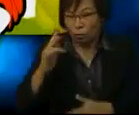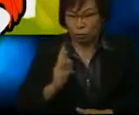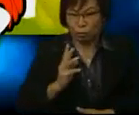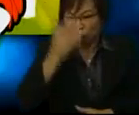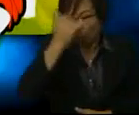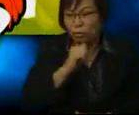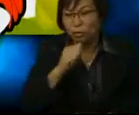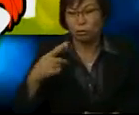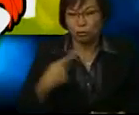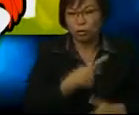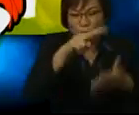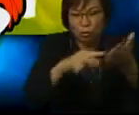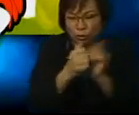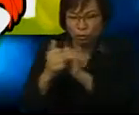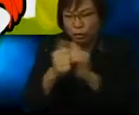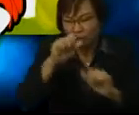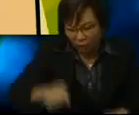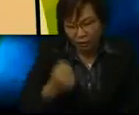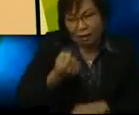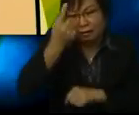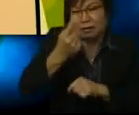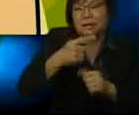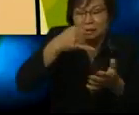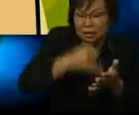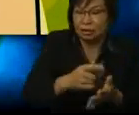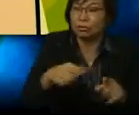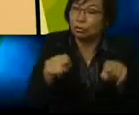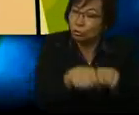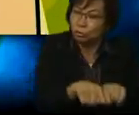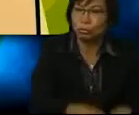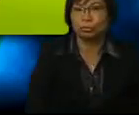together so that you can understand it too?